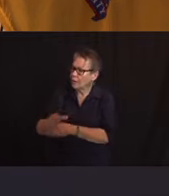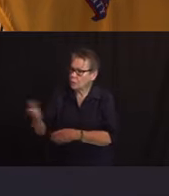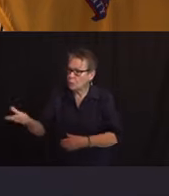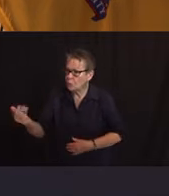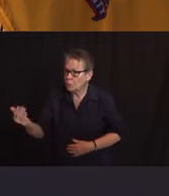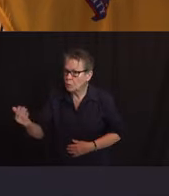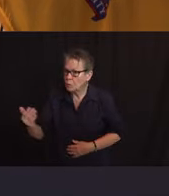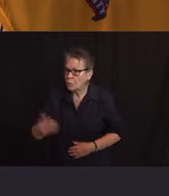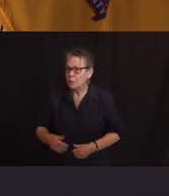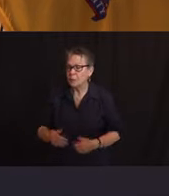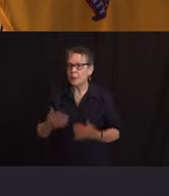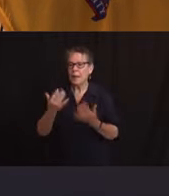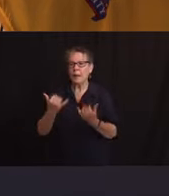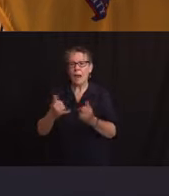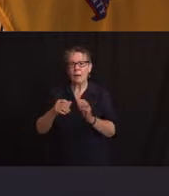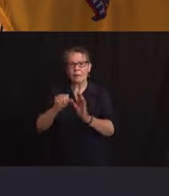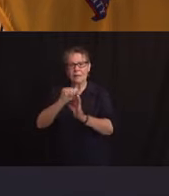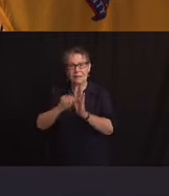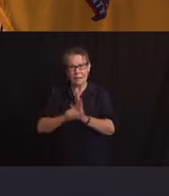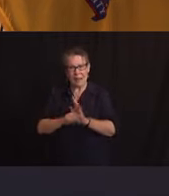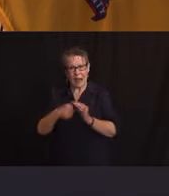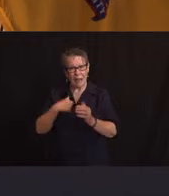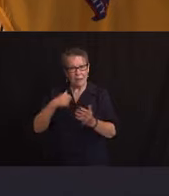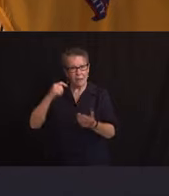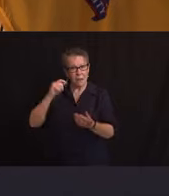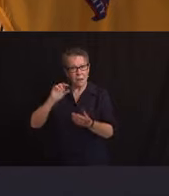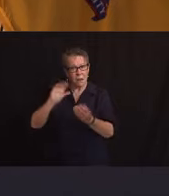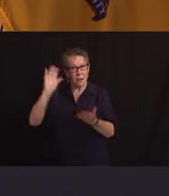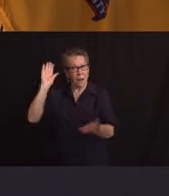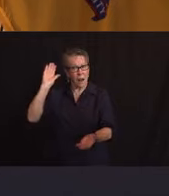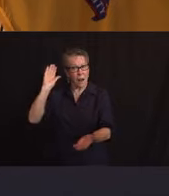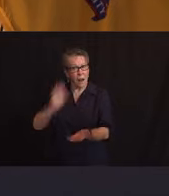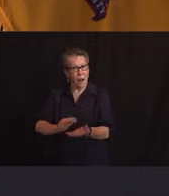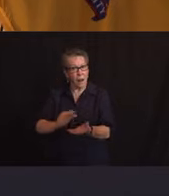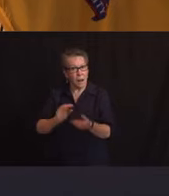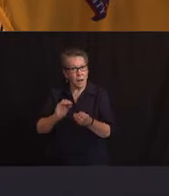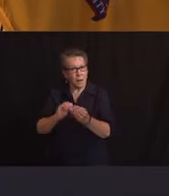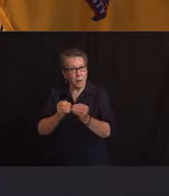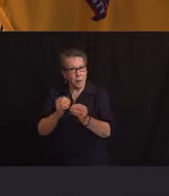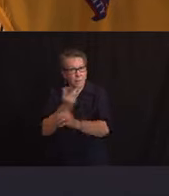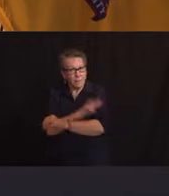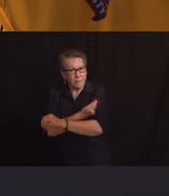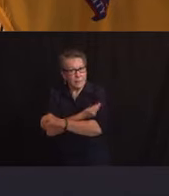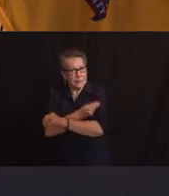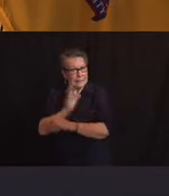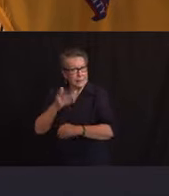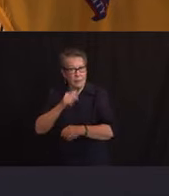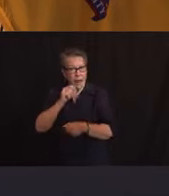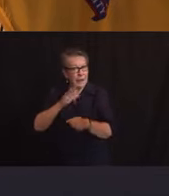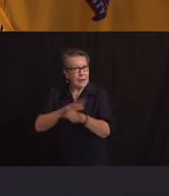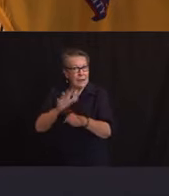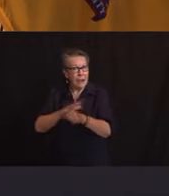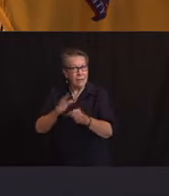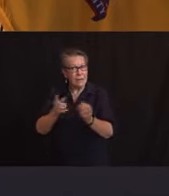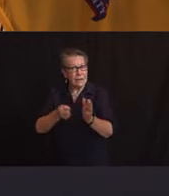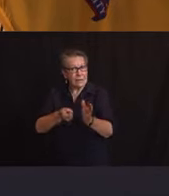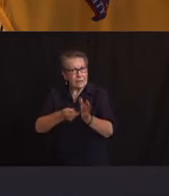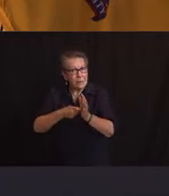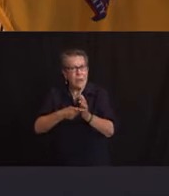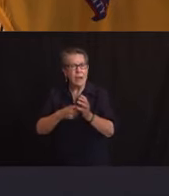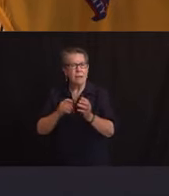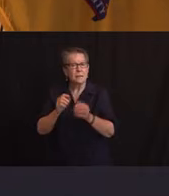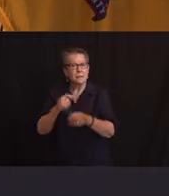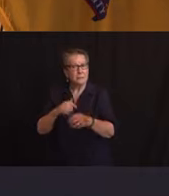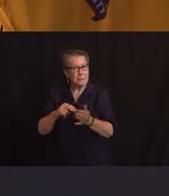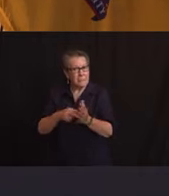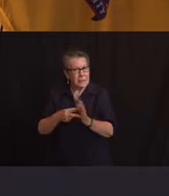vaccines they're requesting because of falling demand. You just said a minute ago, it sounds like the state will have to work pretty hard to get to that 4.7 million figure.